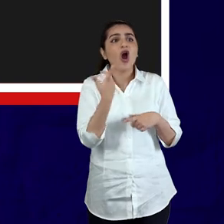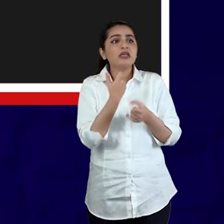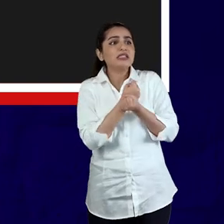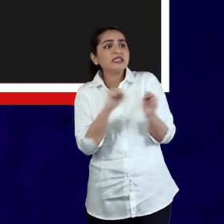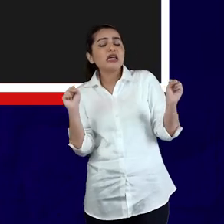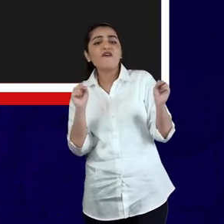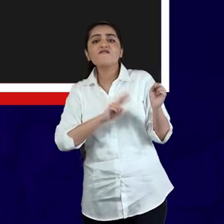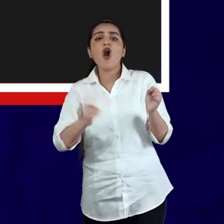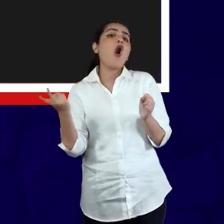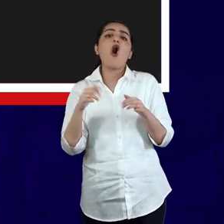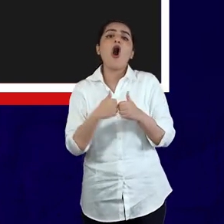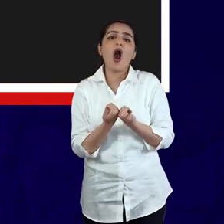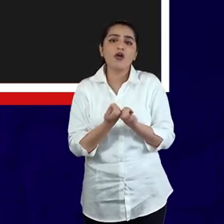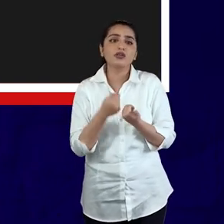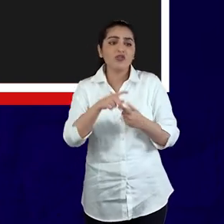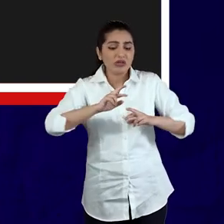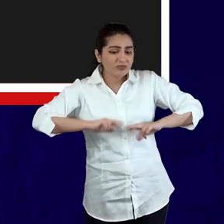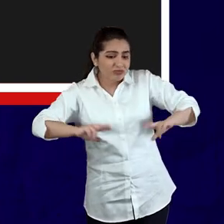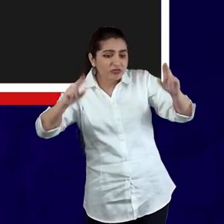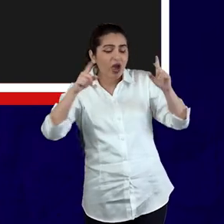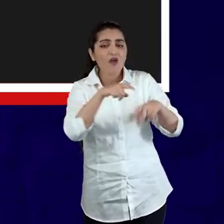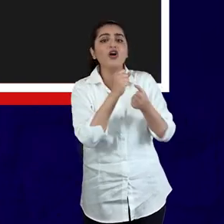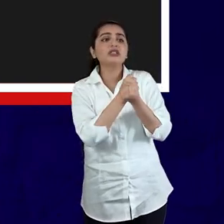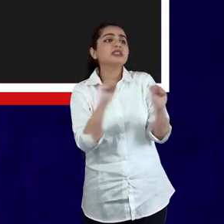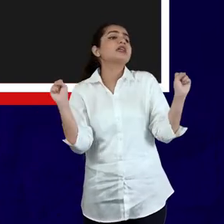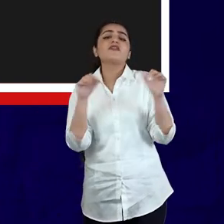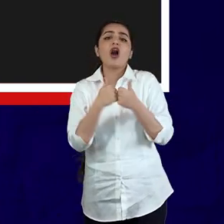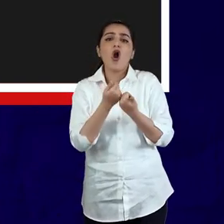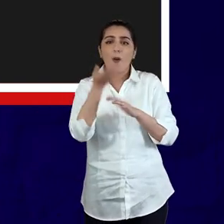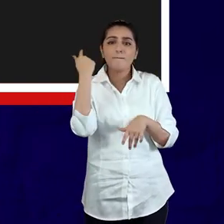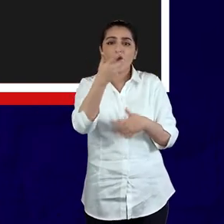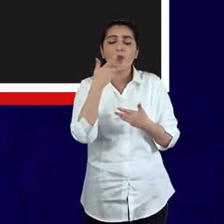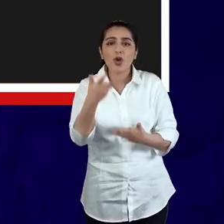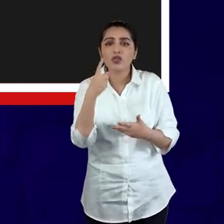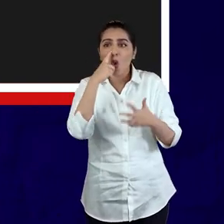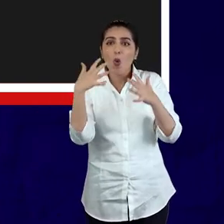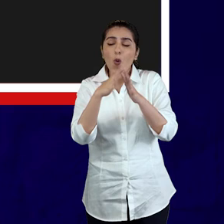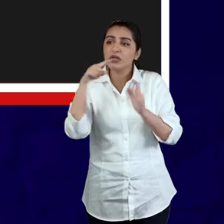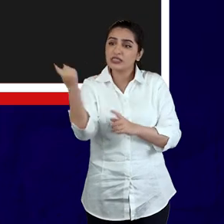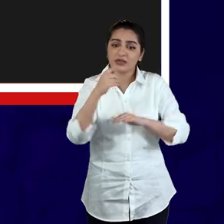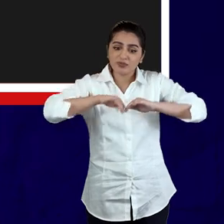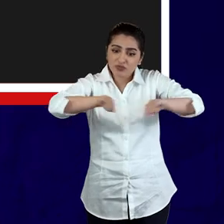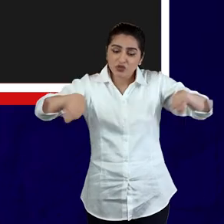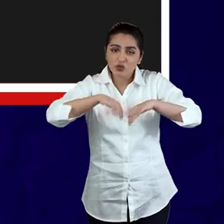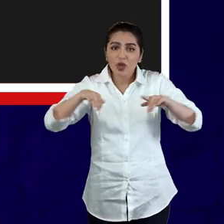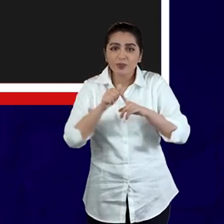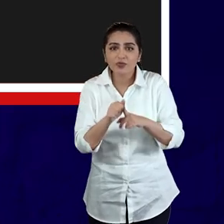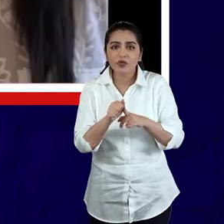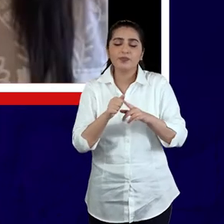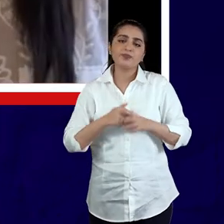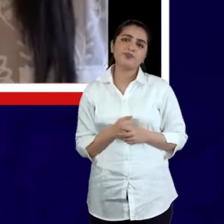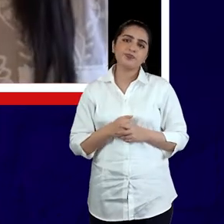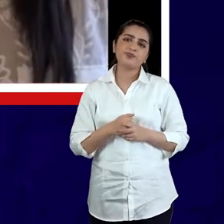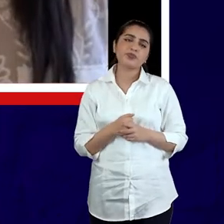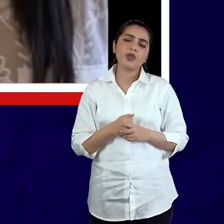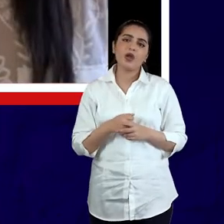to survive in these disasters? And we were saying that all women should be able to swim. Because as you know,